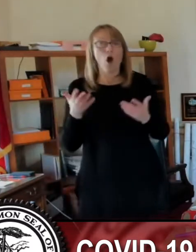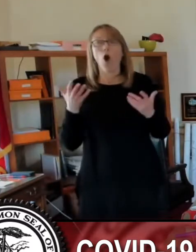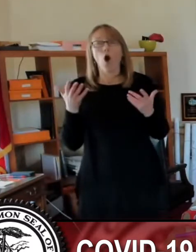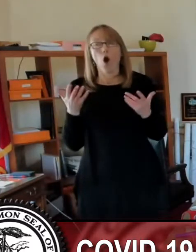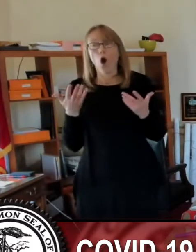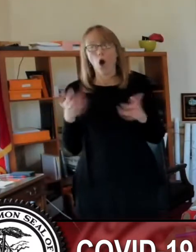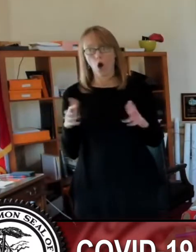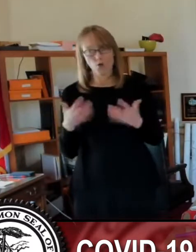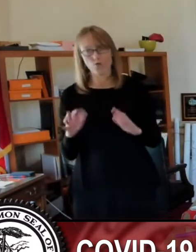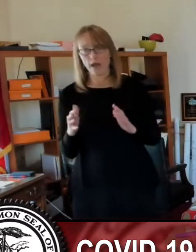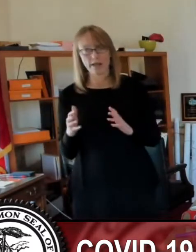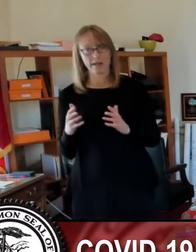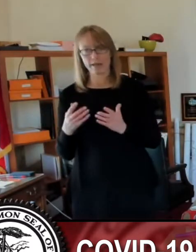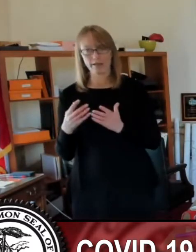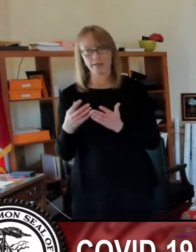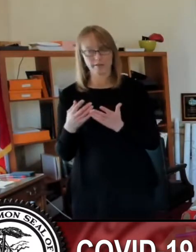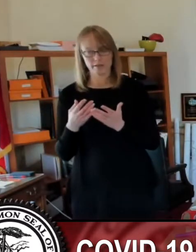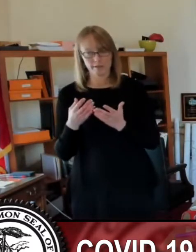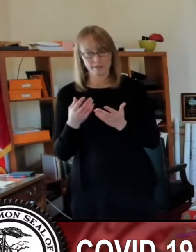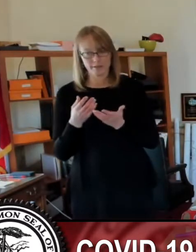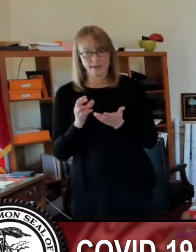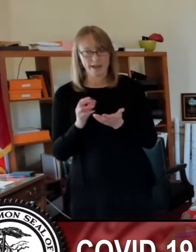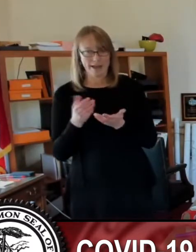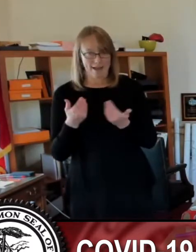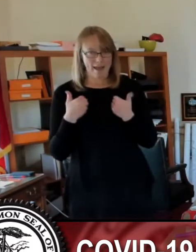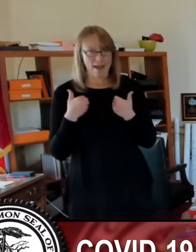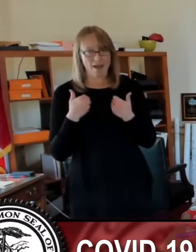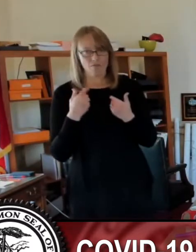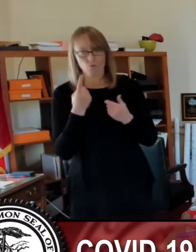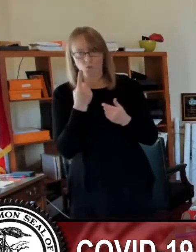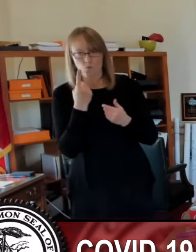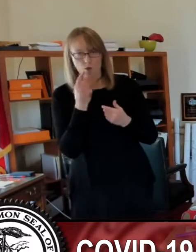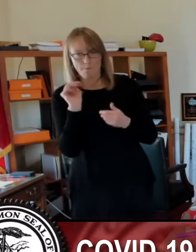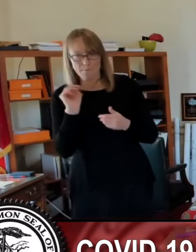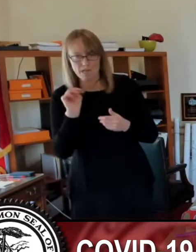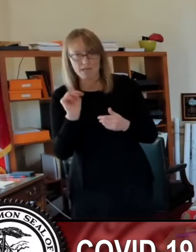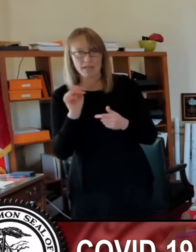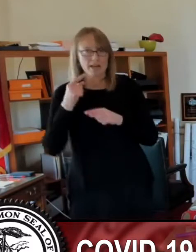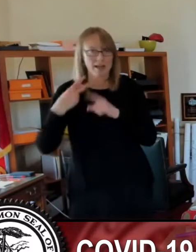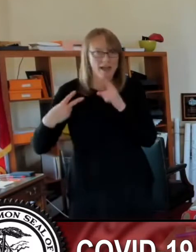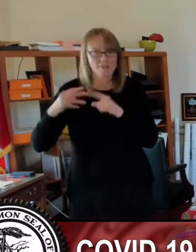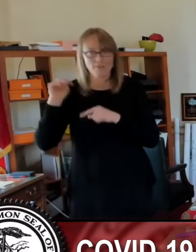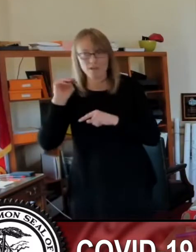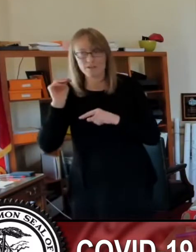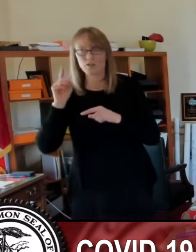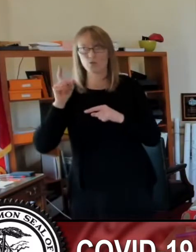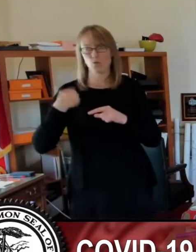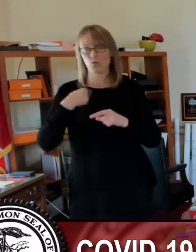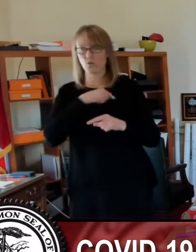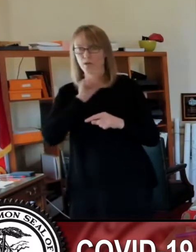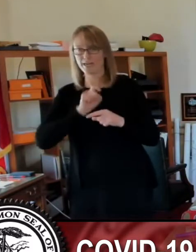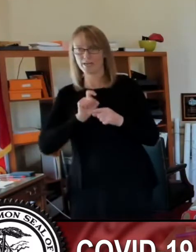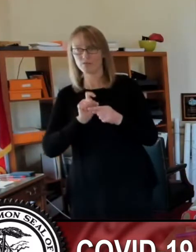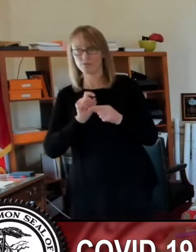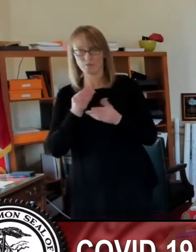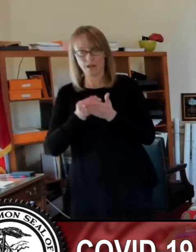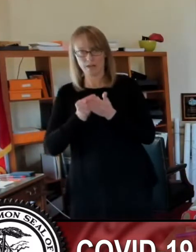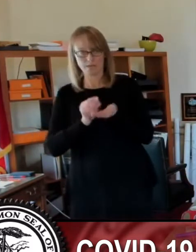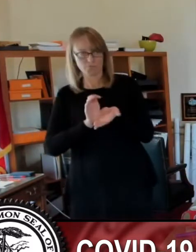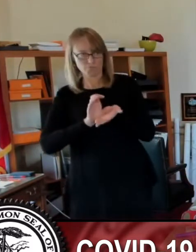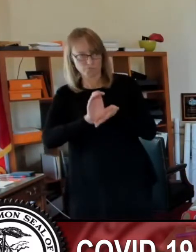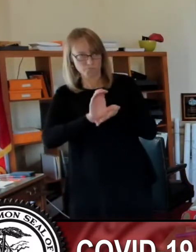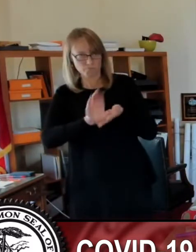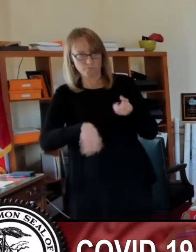got pledges out there for another $500,000. So we need to fund that so that that's funded by the end of the year. We're asking for an